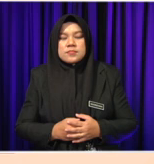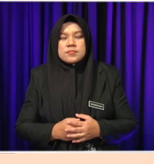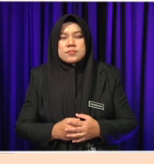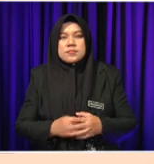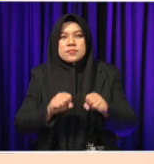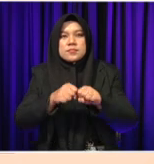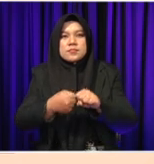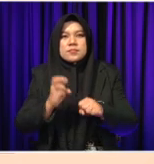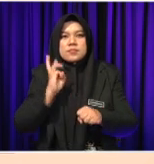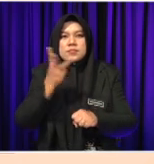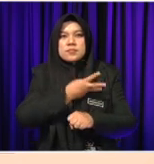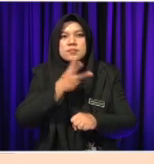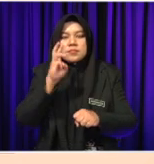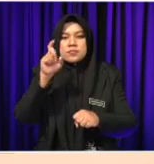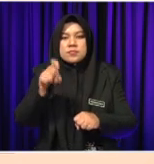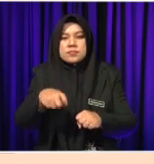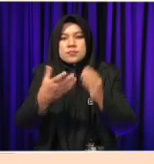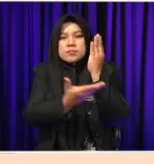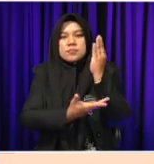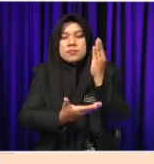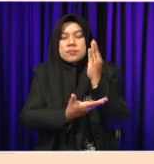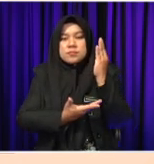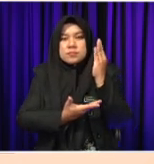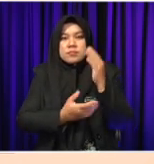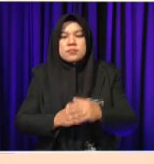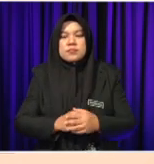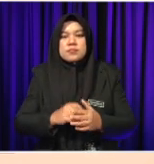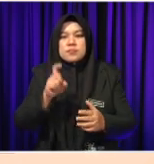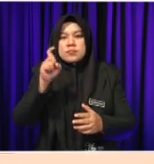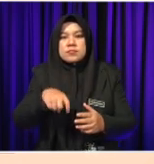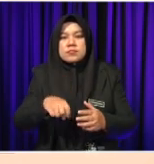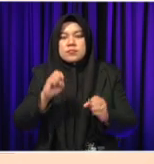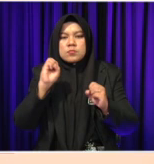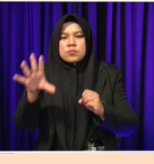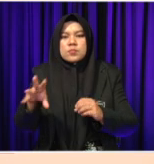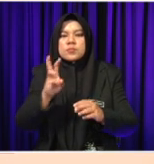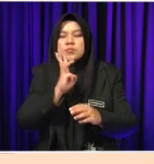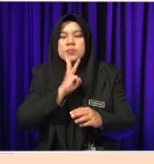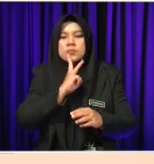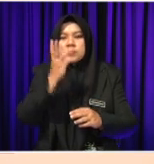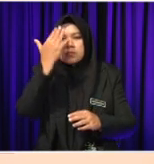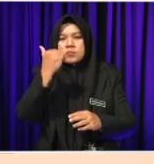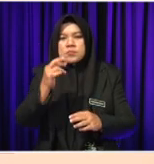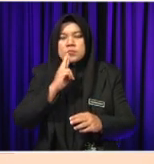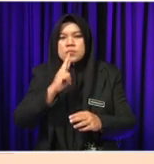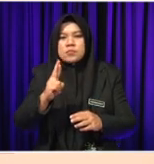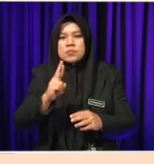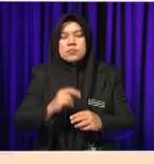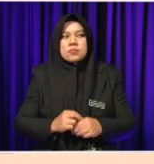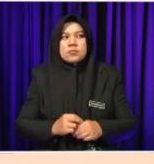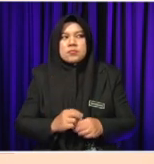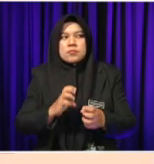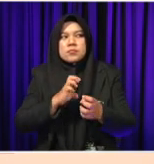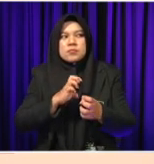So we should not be cutting trees down. Should we waste the water? Why are we destroying the